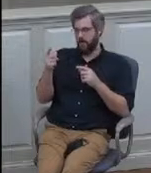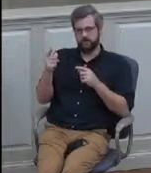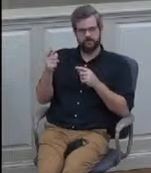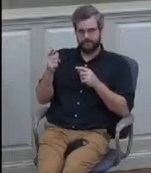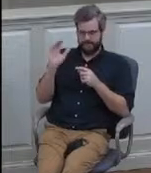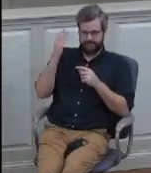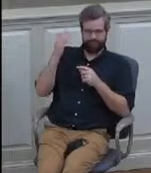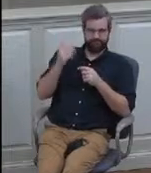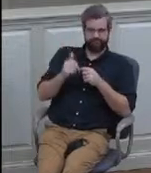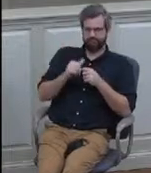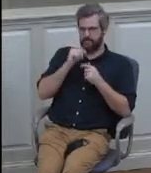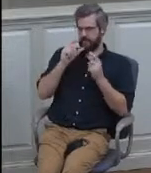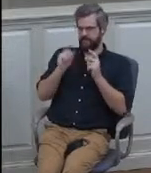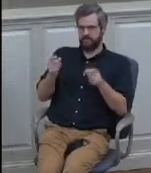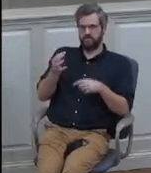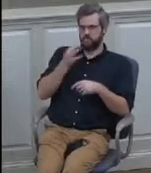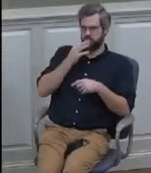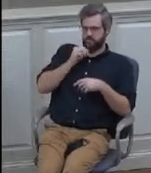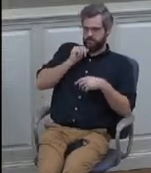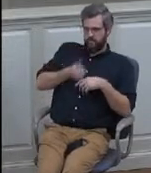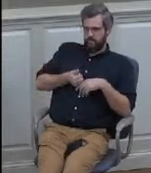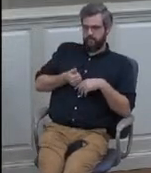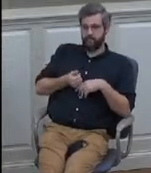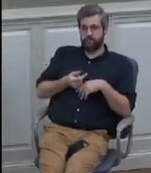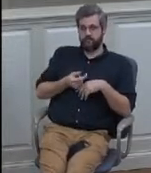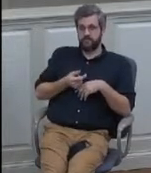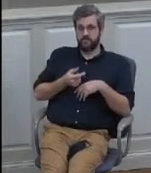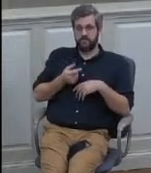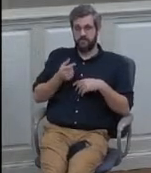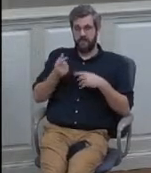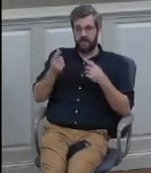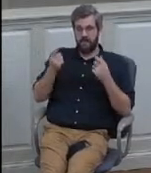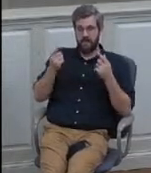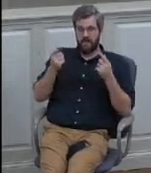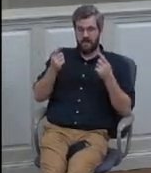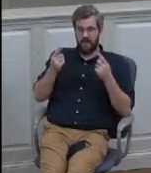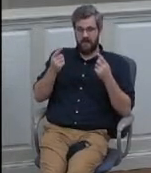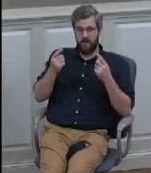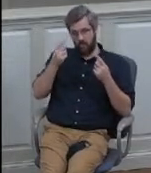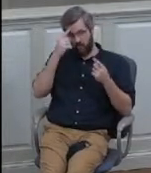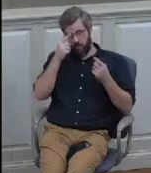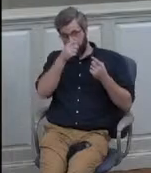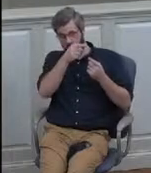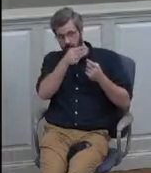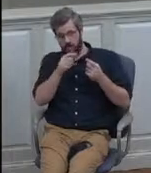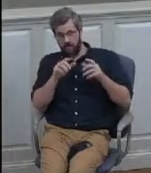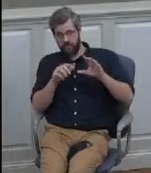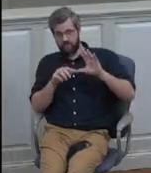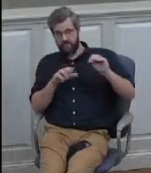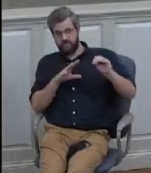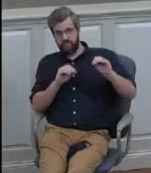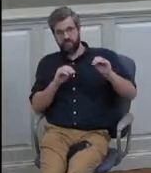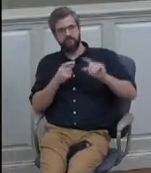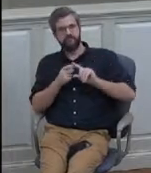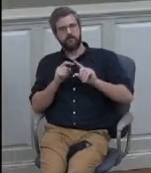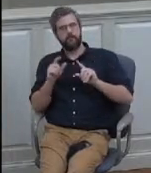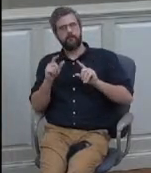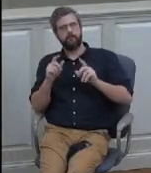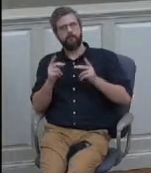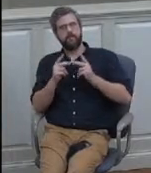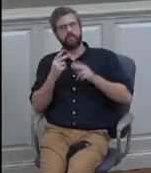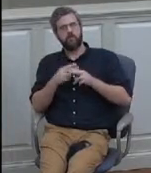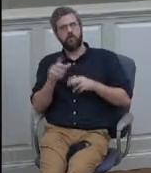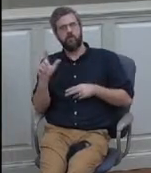soon. And then we were approached with a possibility of a 50-50 matching grant from Little Tykes for one of their